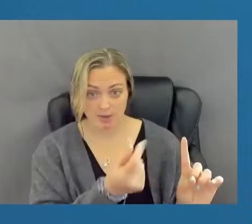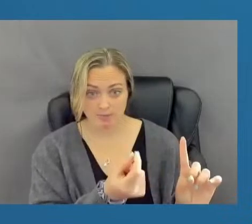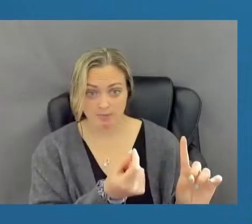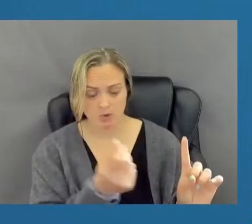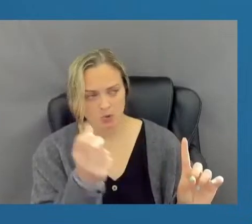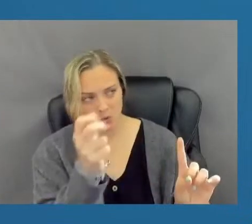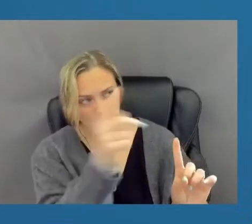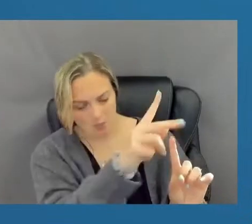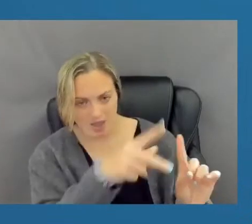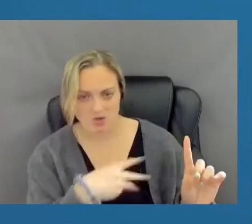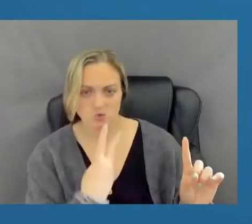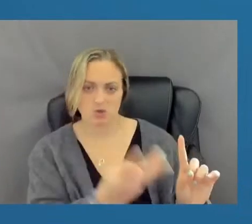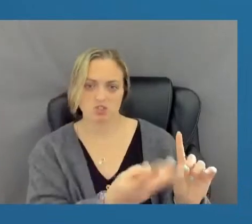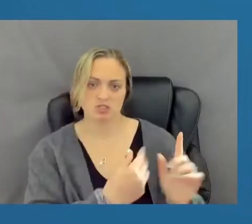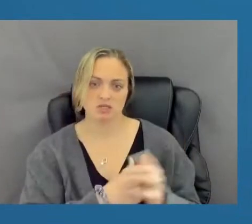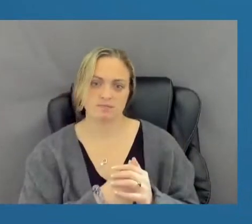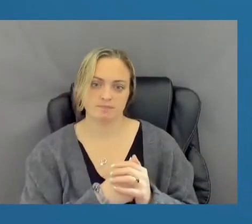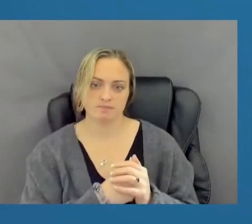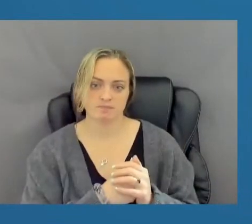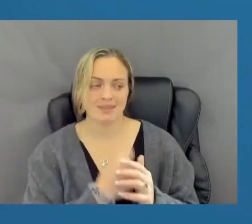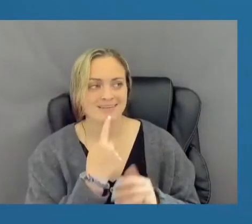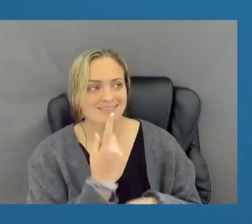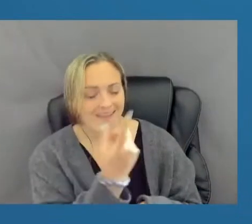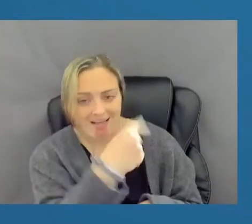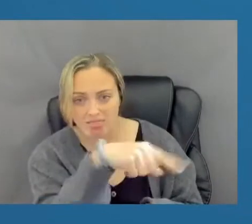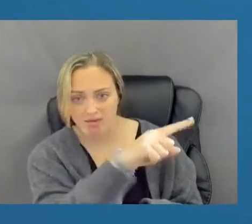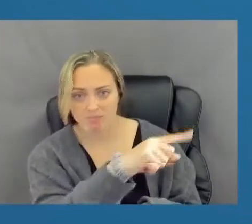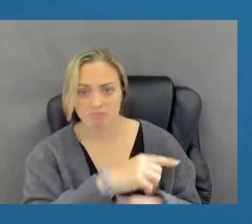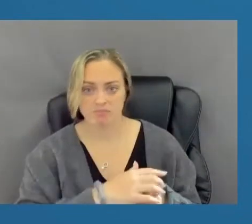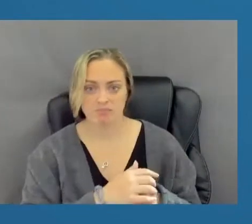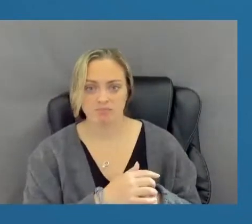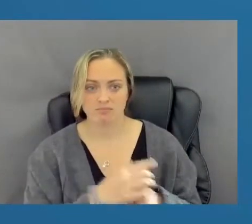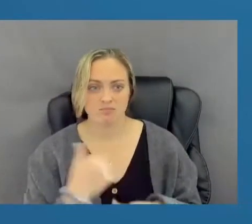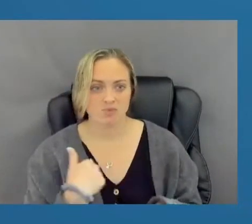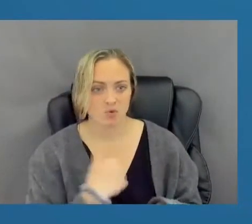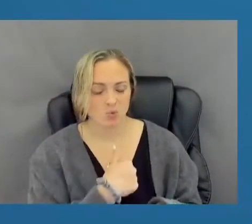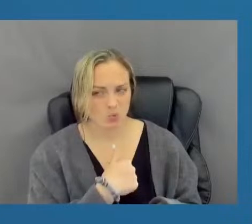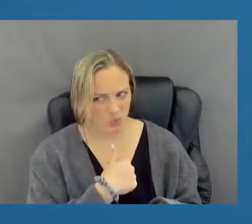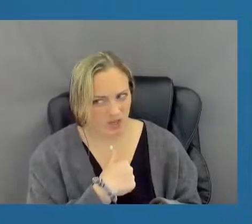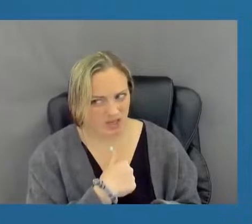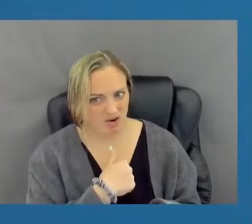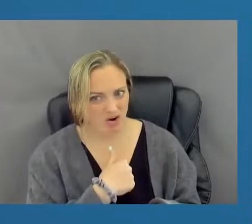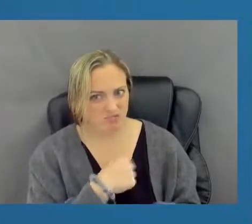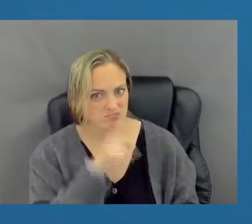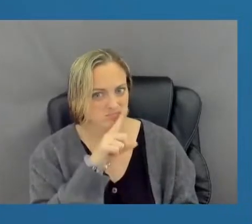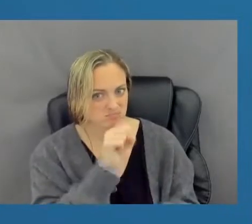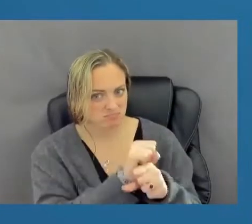to Washington. Tell them that we mean business. It's